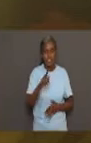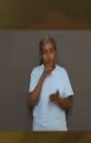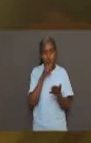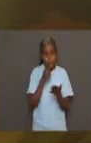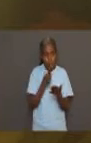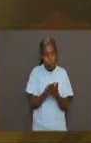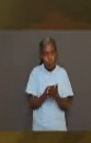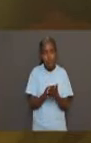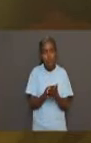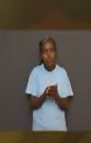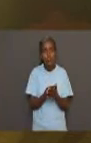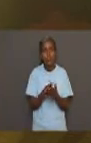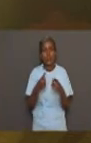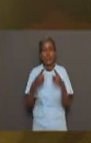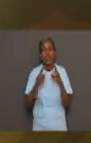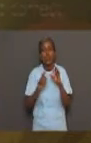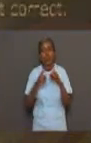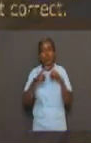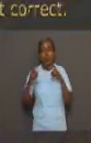proof by contradiction.